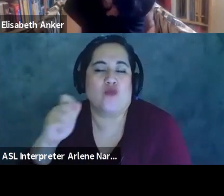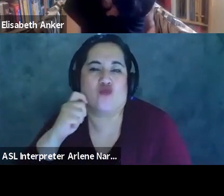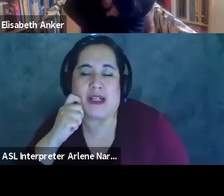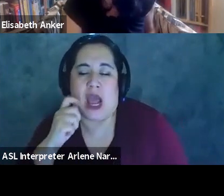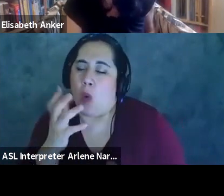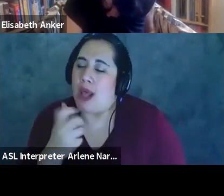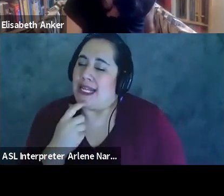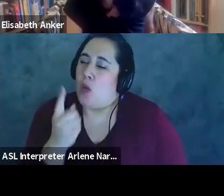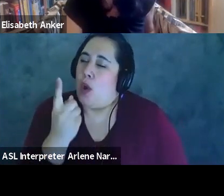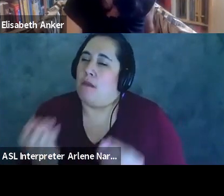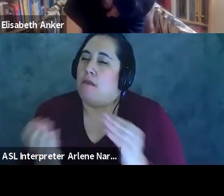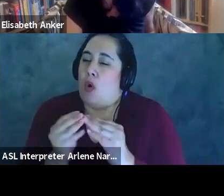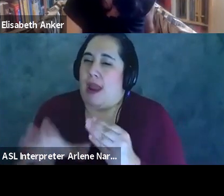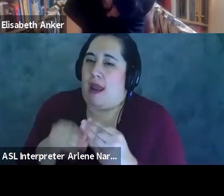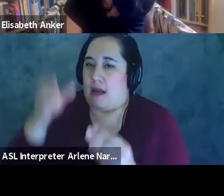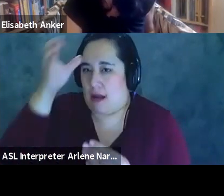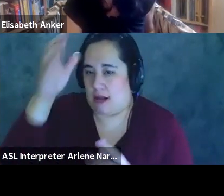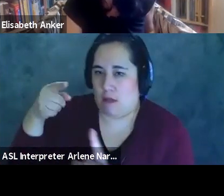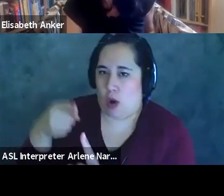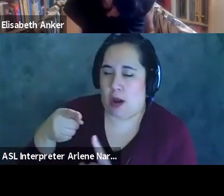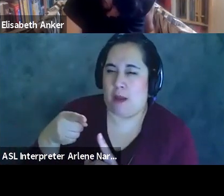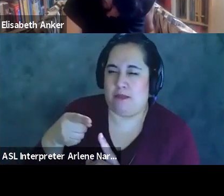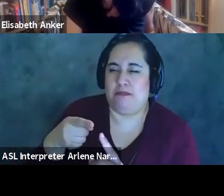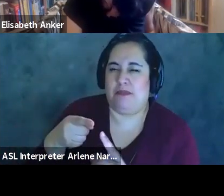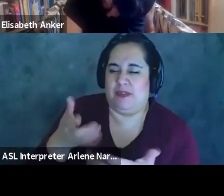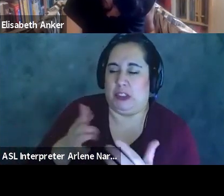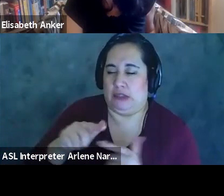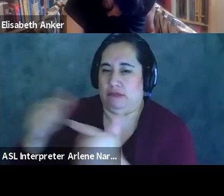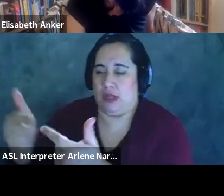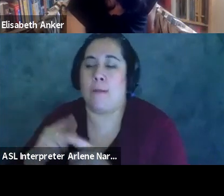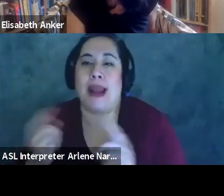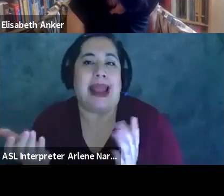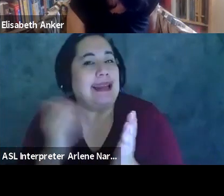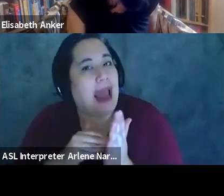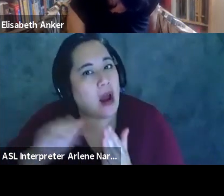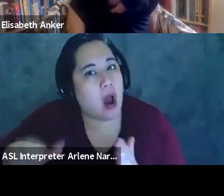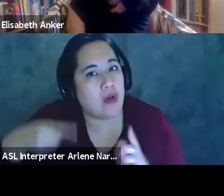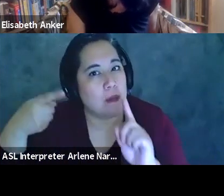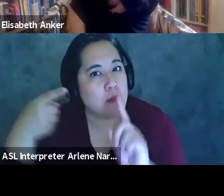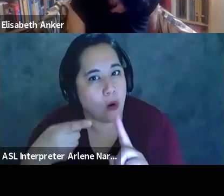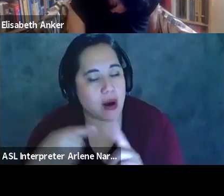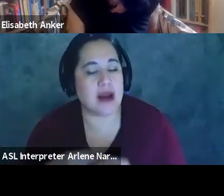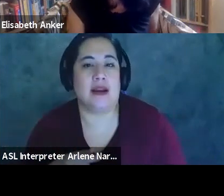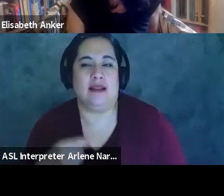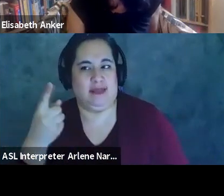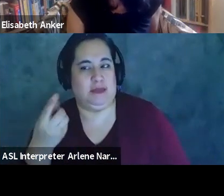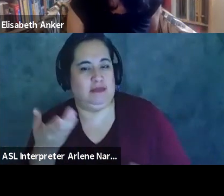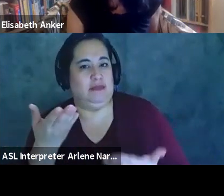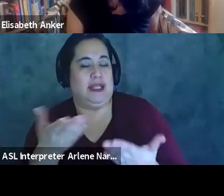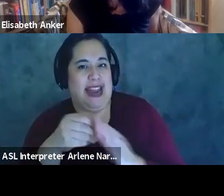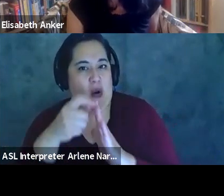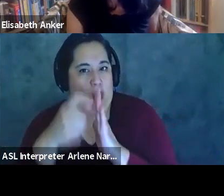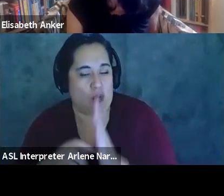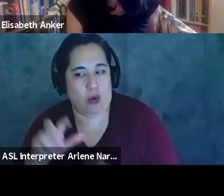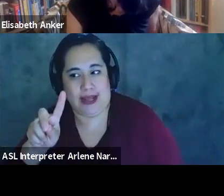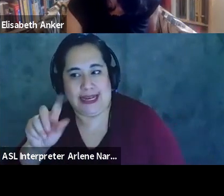just further conceptual point before passing over. And this is, again, another point which was made in the article which